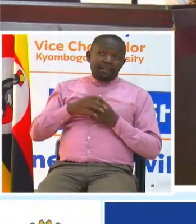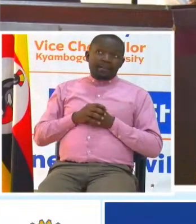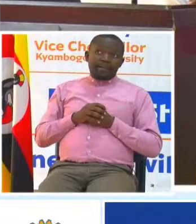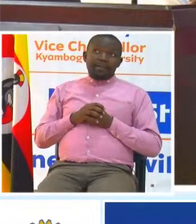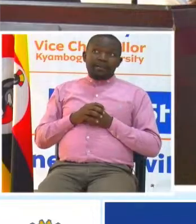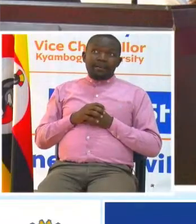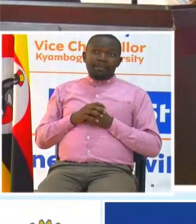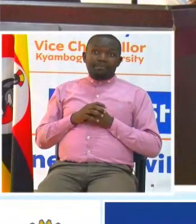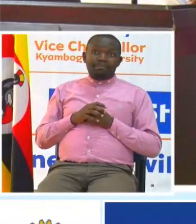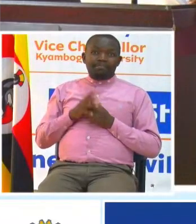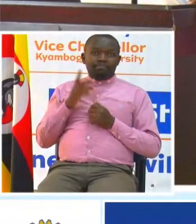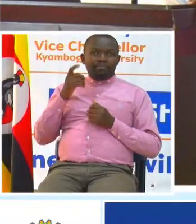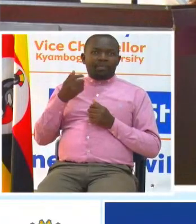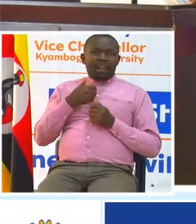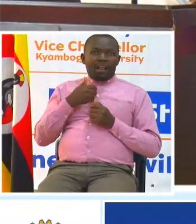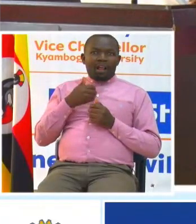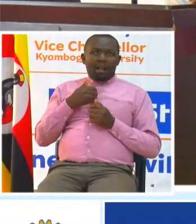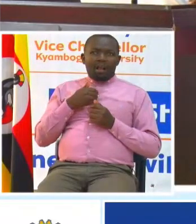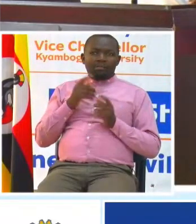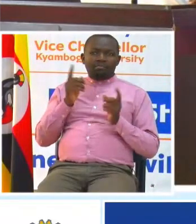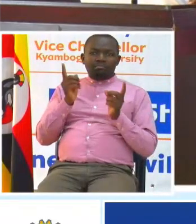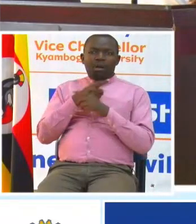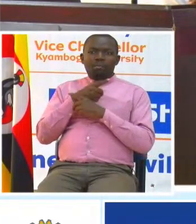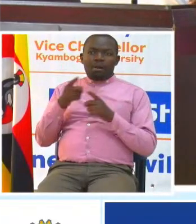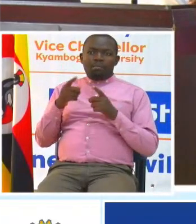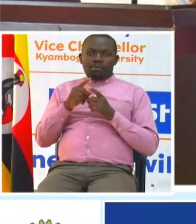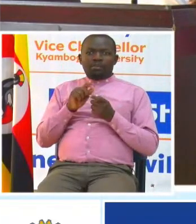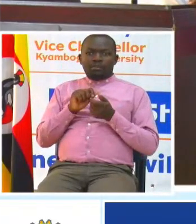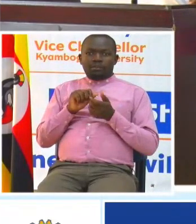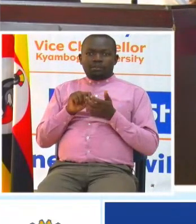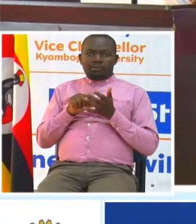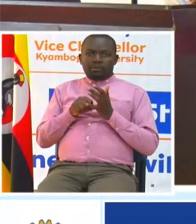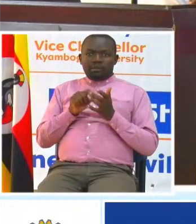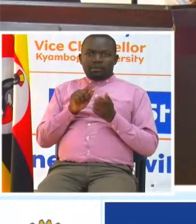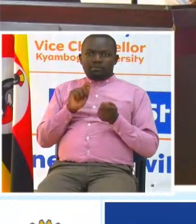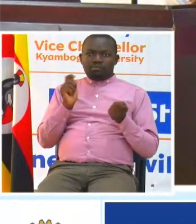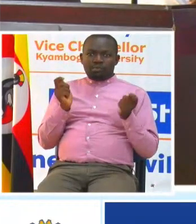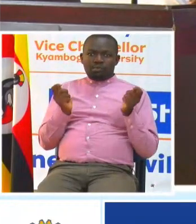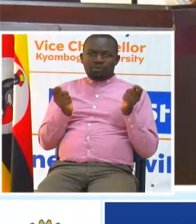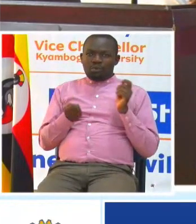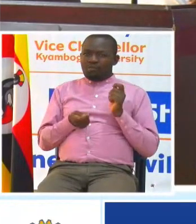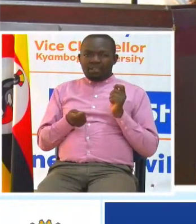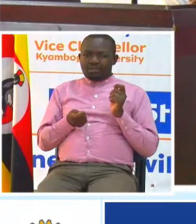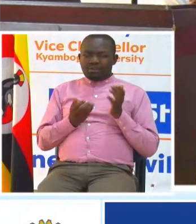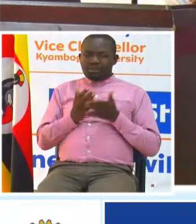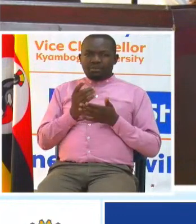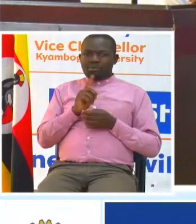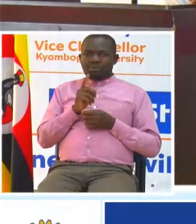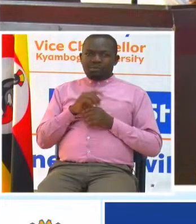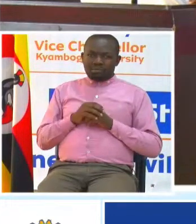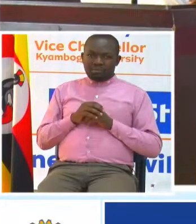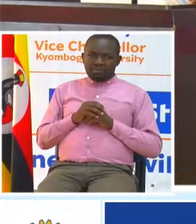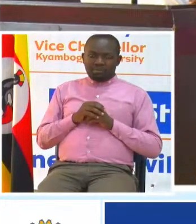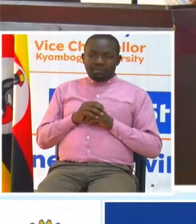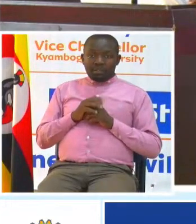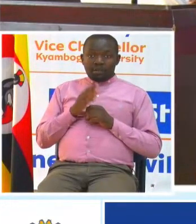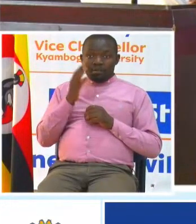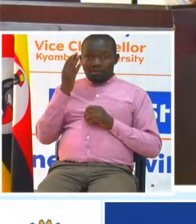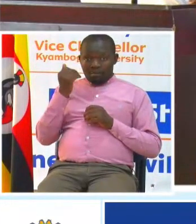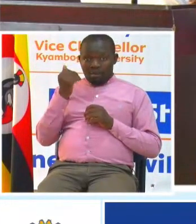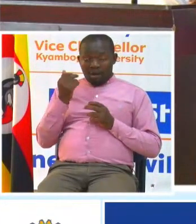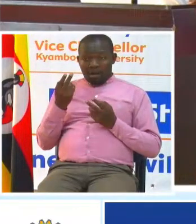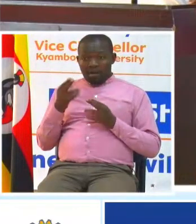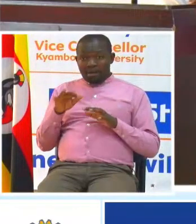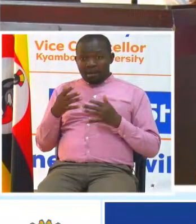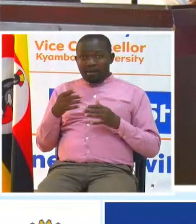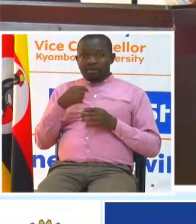there are very many theories about the conversion, but they're not true. Because at the end of it all, personally,